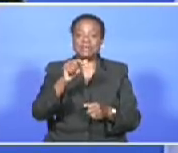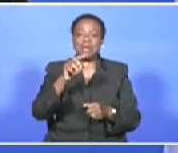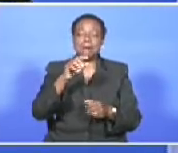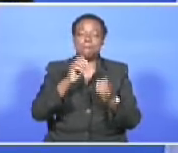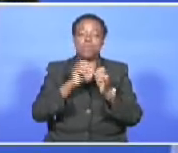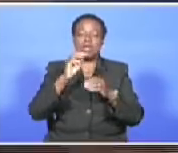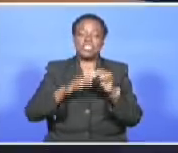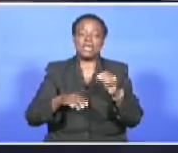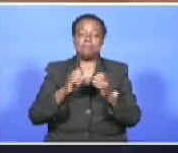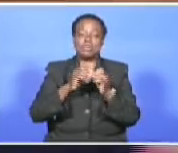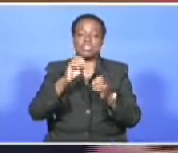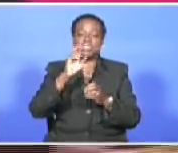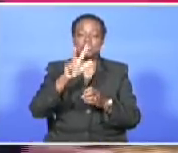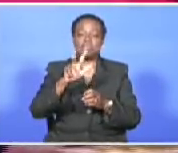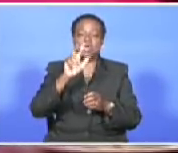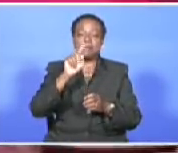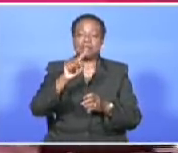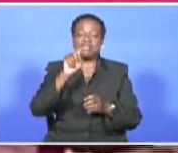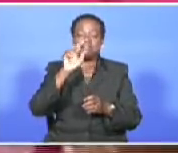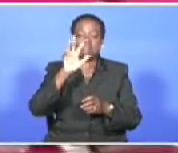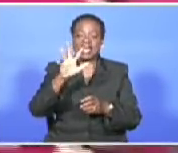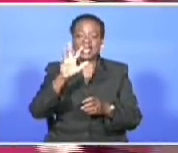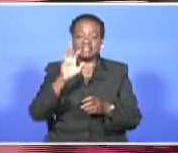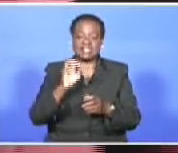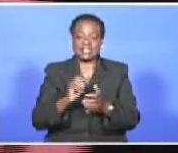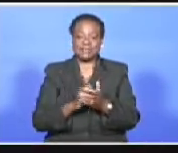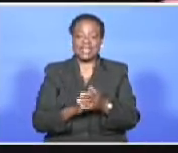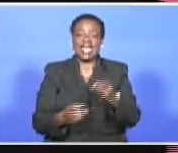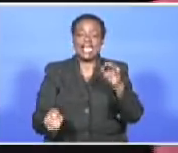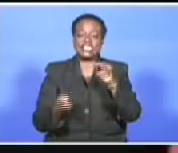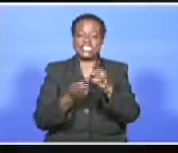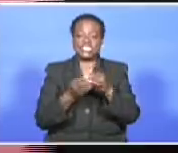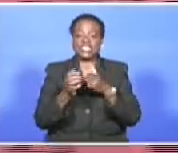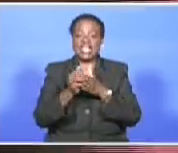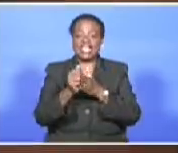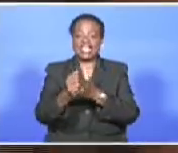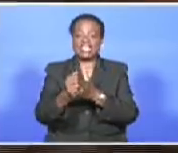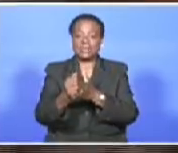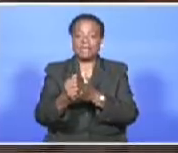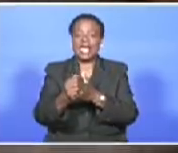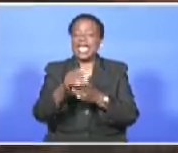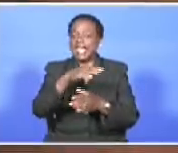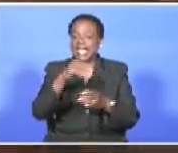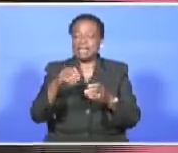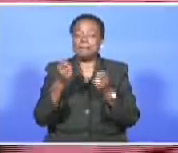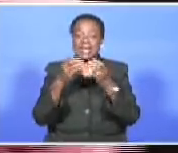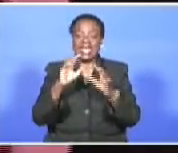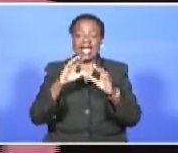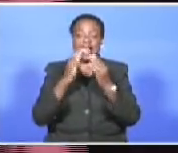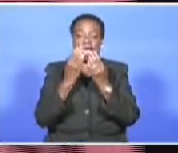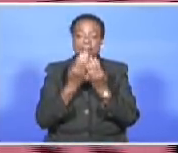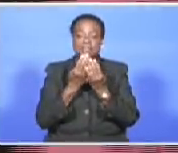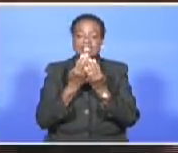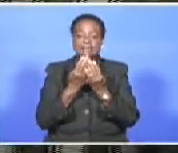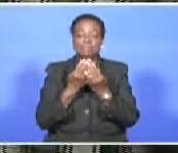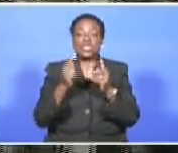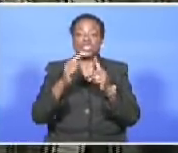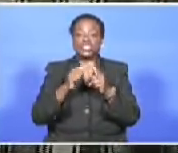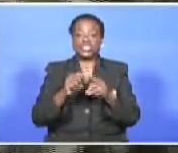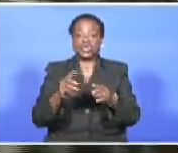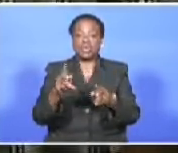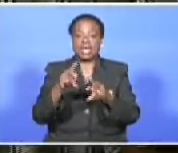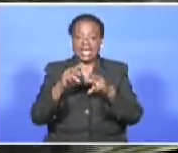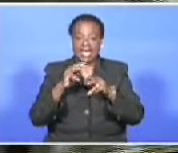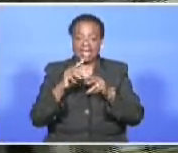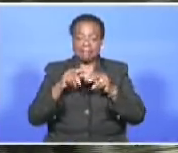than 3.50, in addition to being in leadership roles in several clubs. To maintain balance,